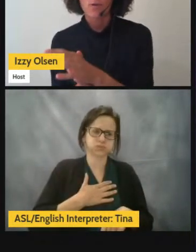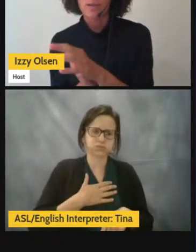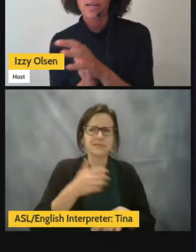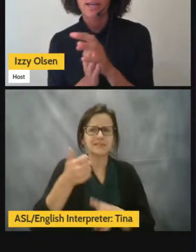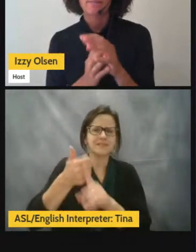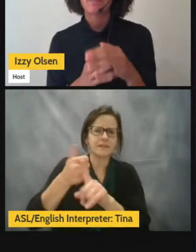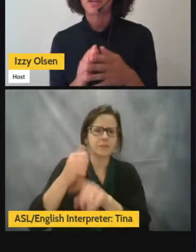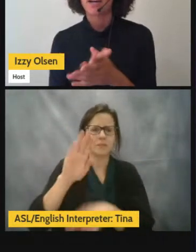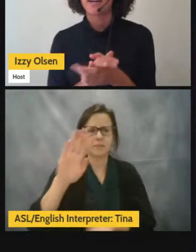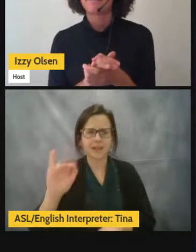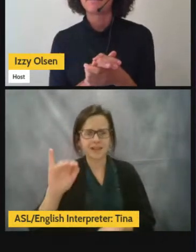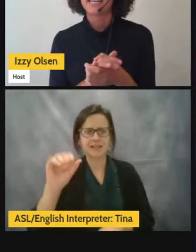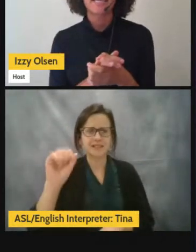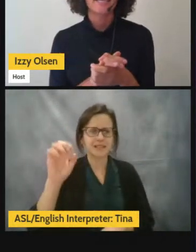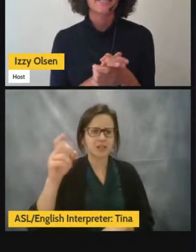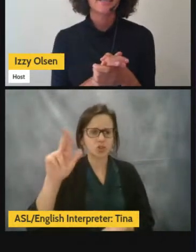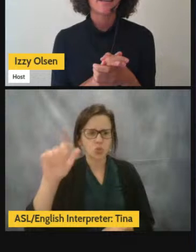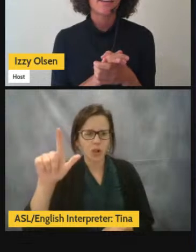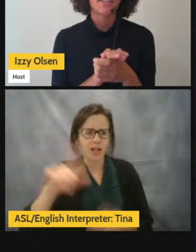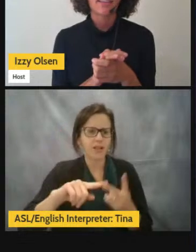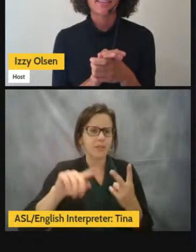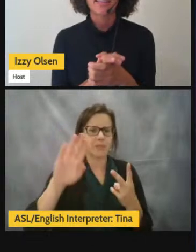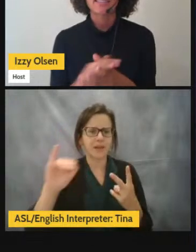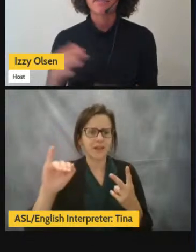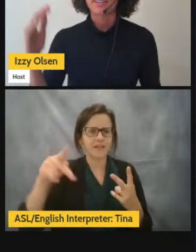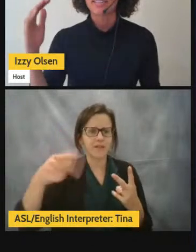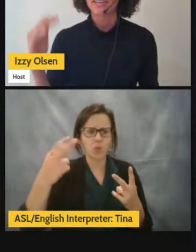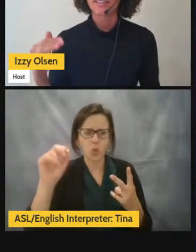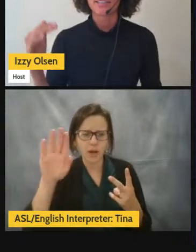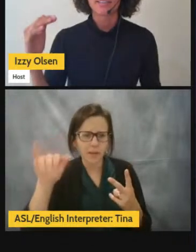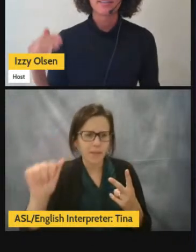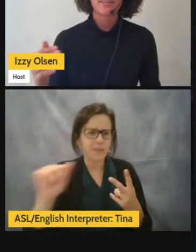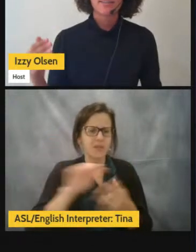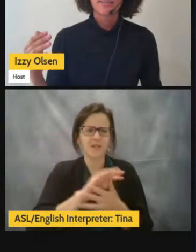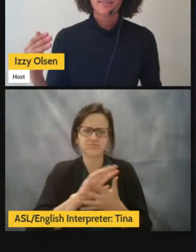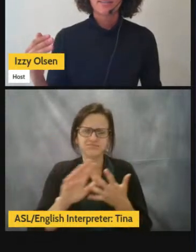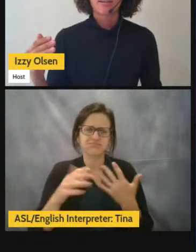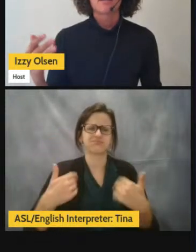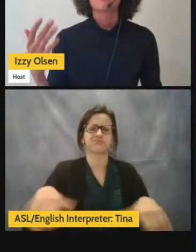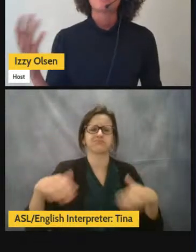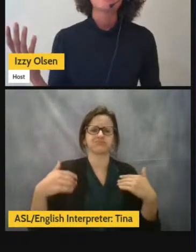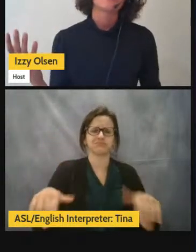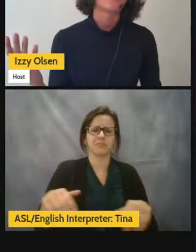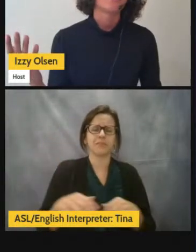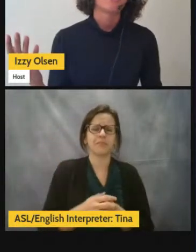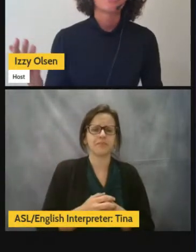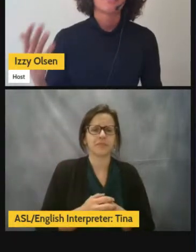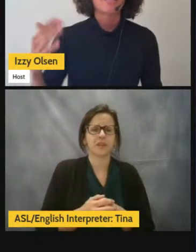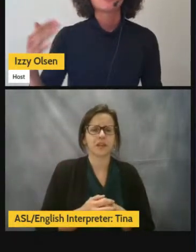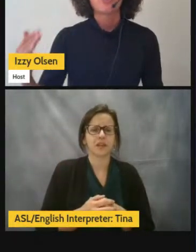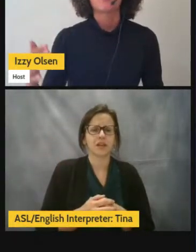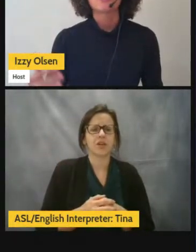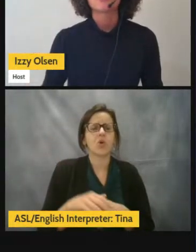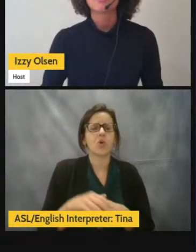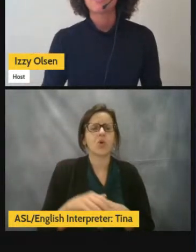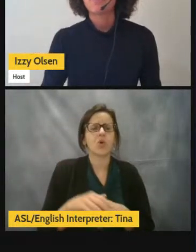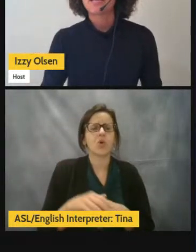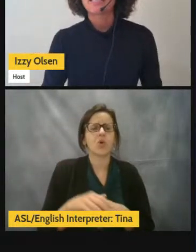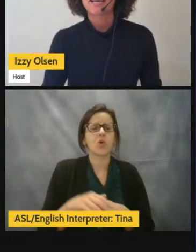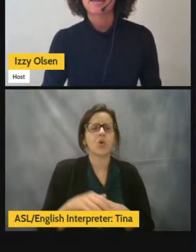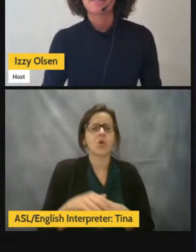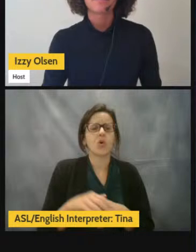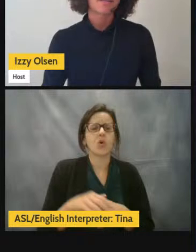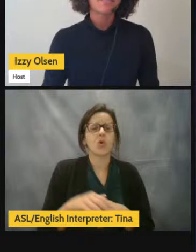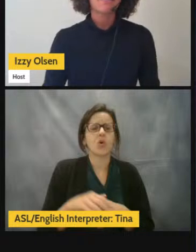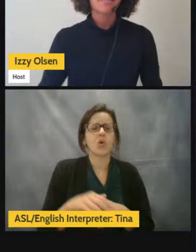and biphobia. I think another thing that is very or lesser known, I should say,